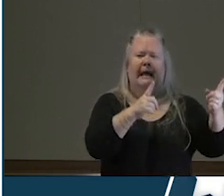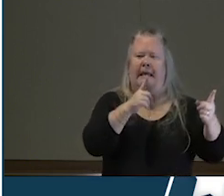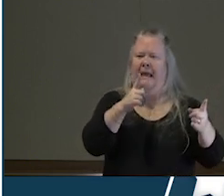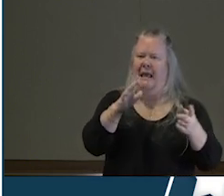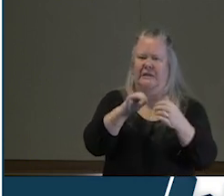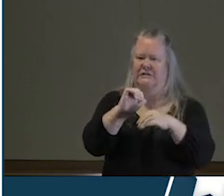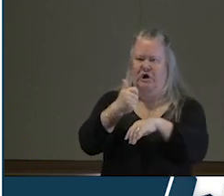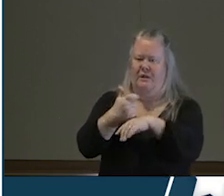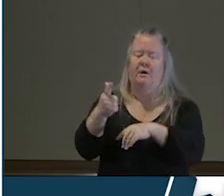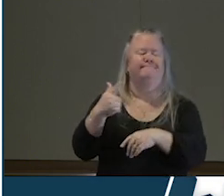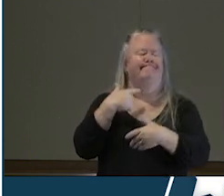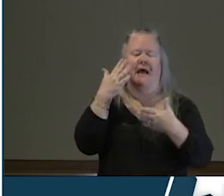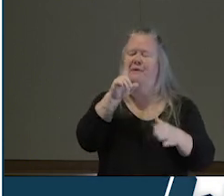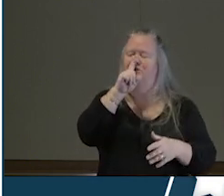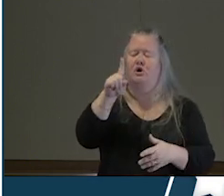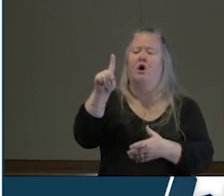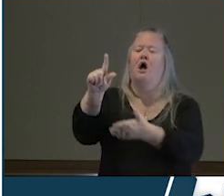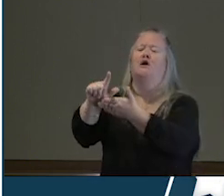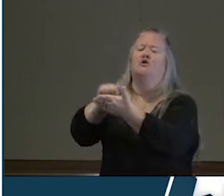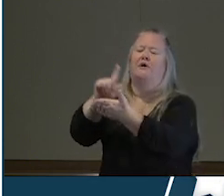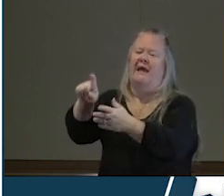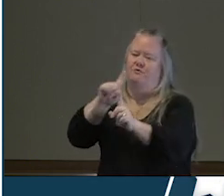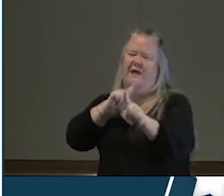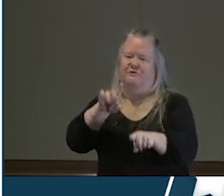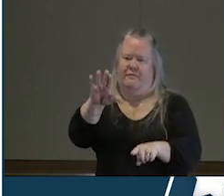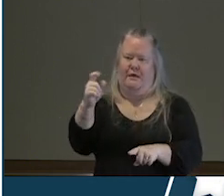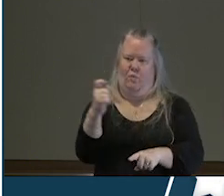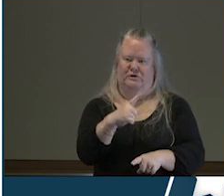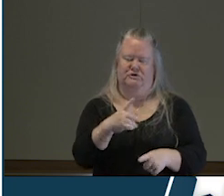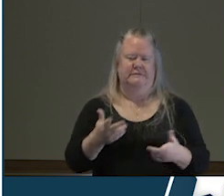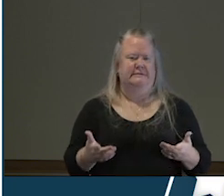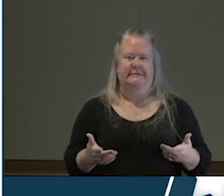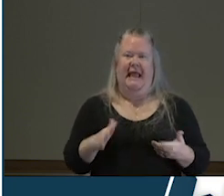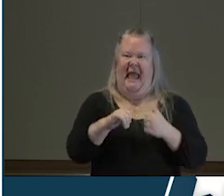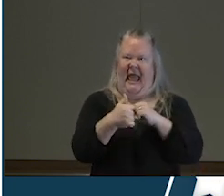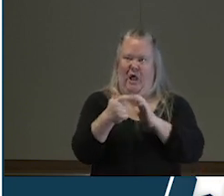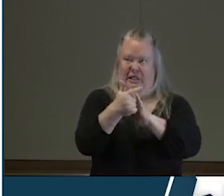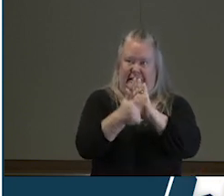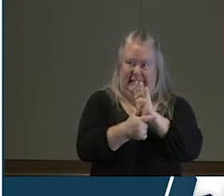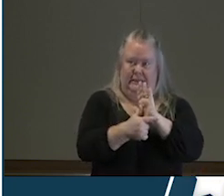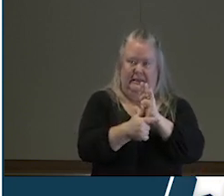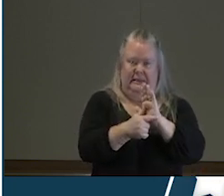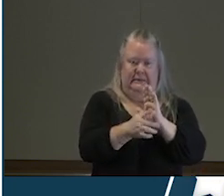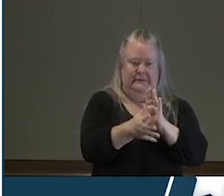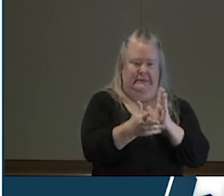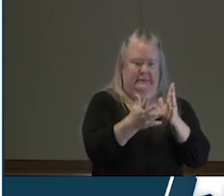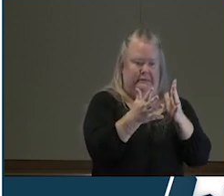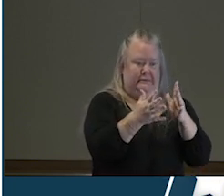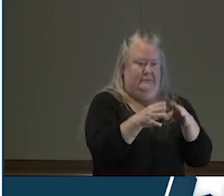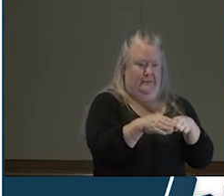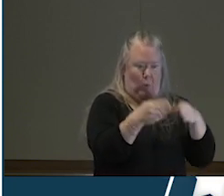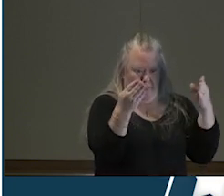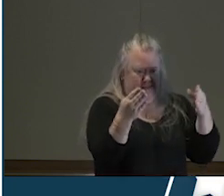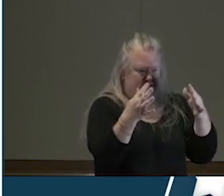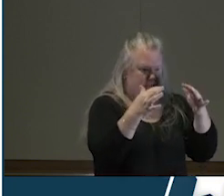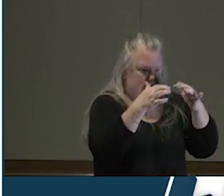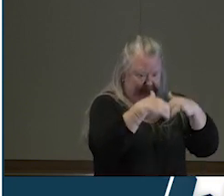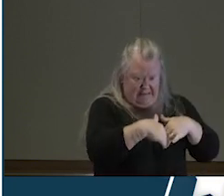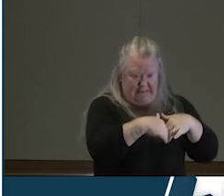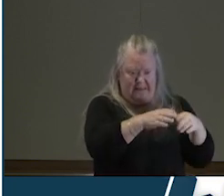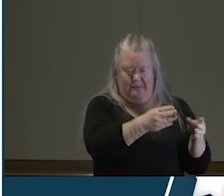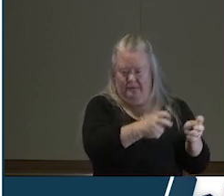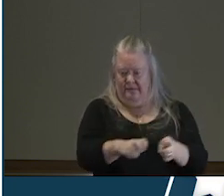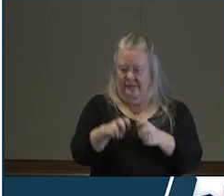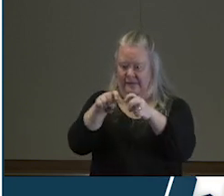100% sure. The attorney would have to answer that one on how it would legally be unwound, or to your point, like, would it just